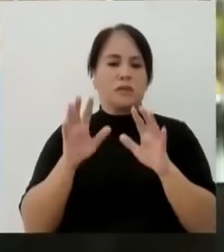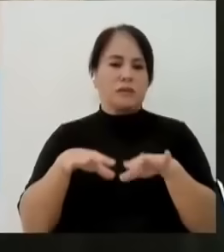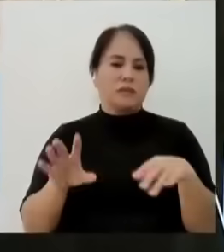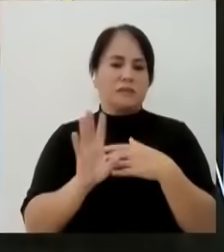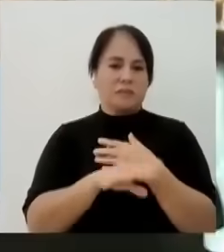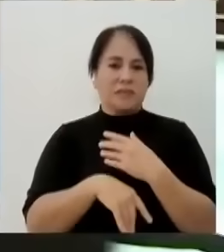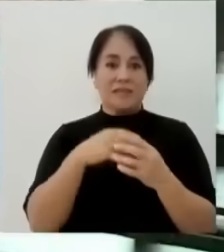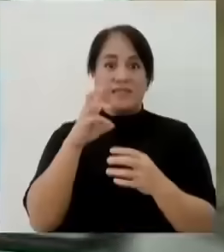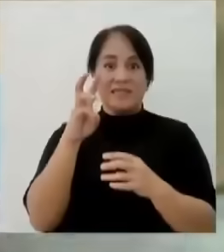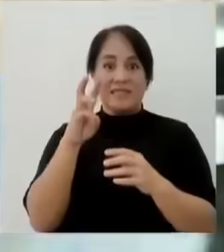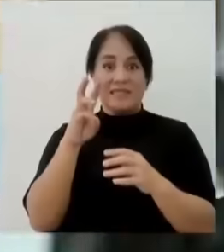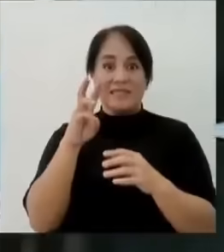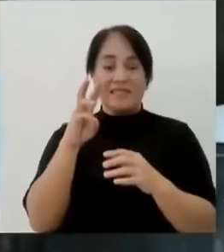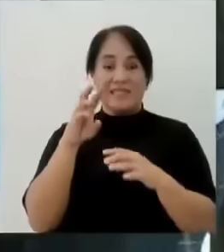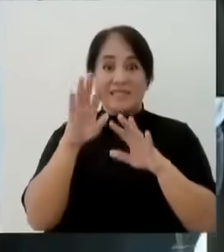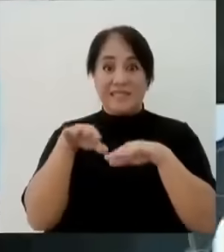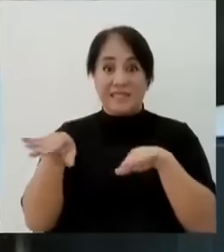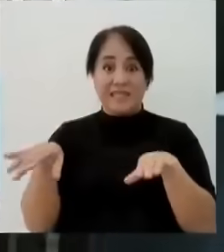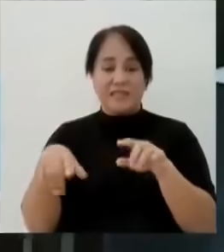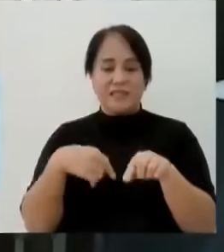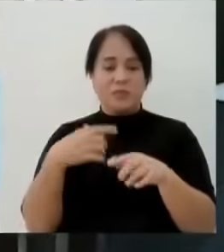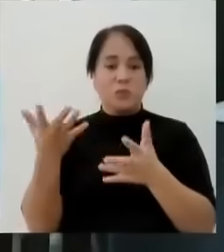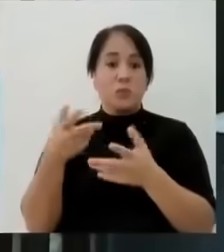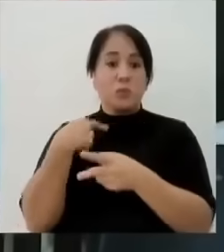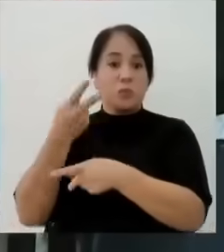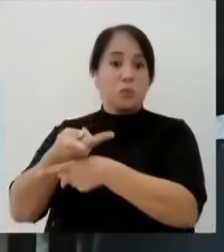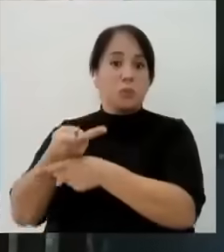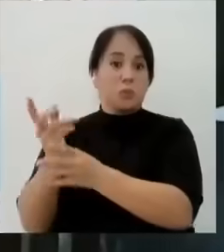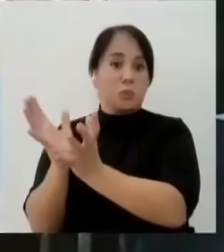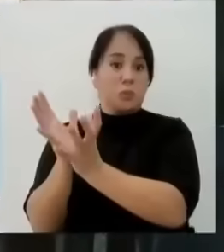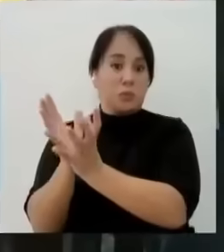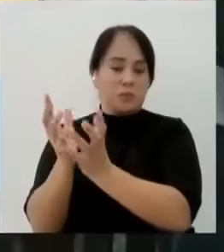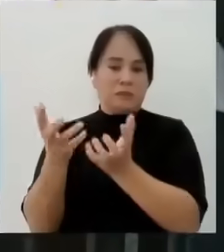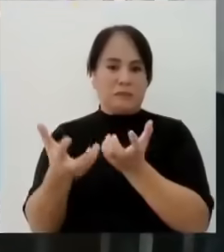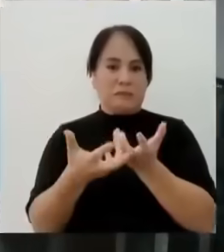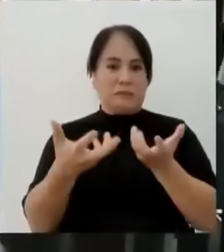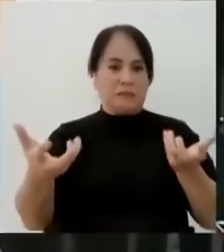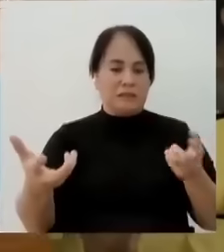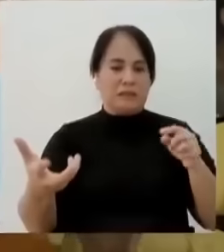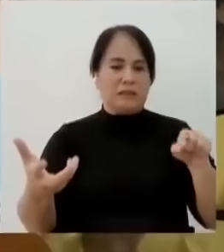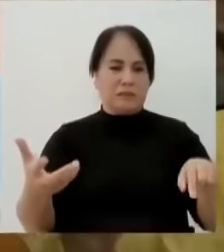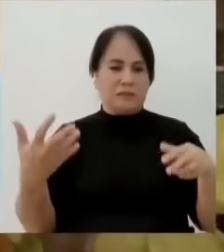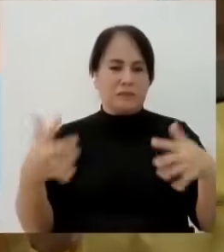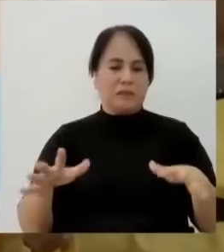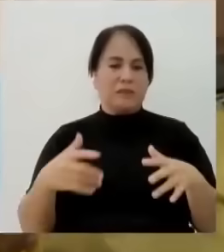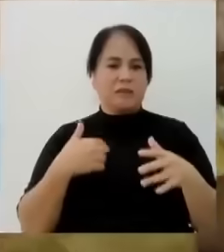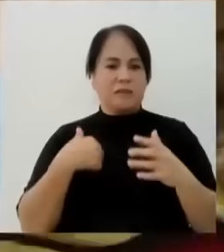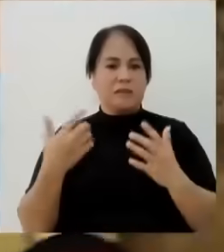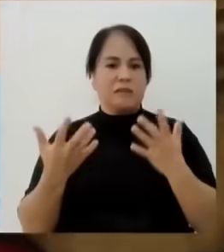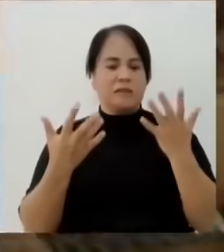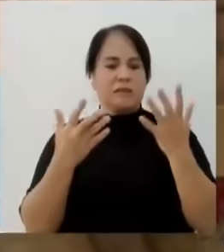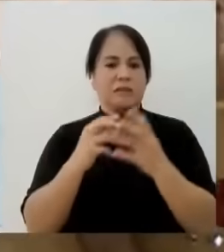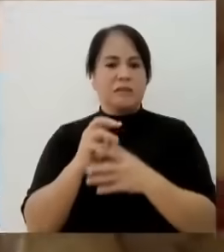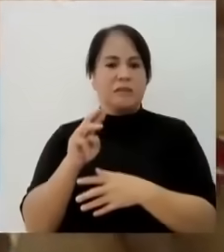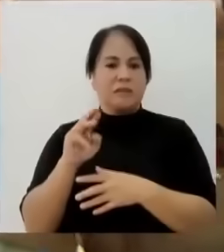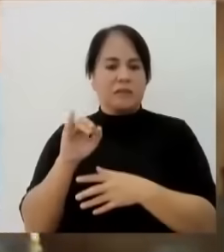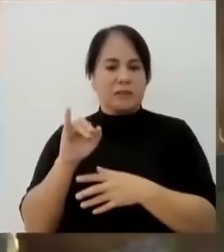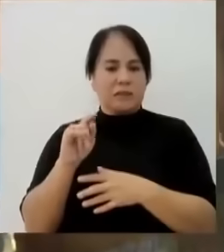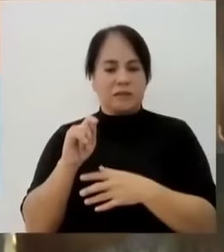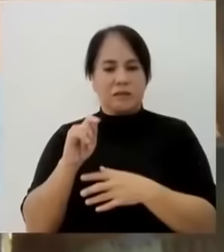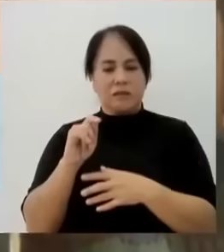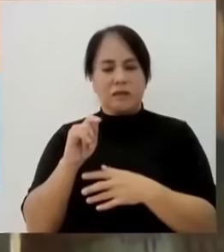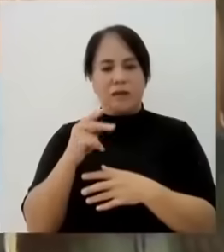who are still under the custody of the DSWD. They've filed a motion for a writ of habeas corpus for the